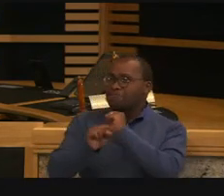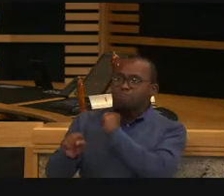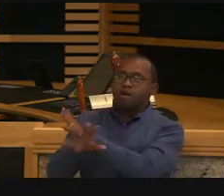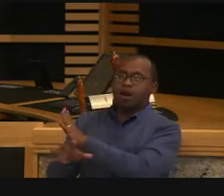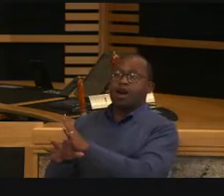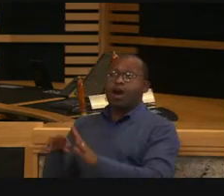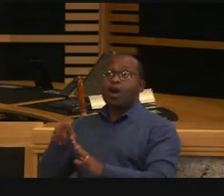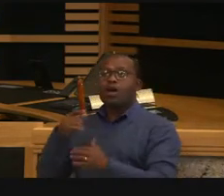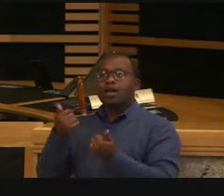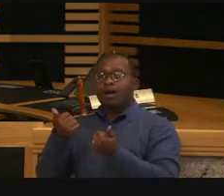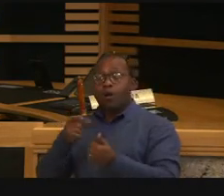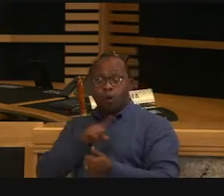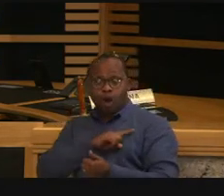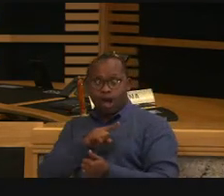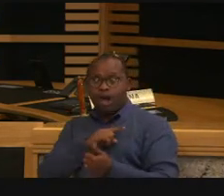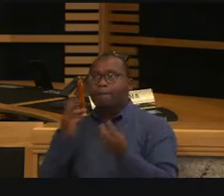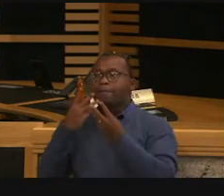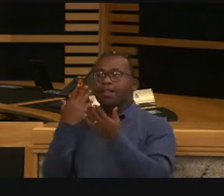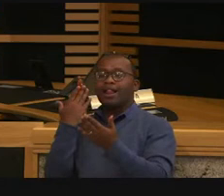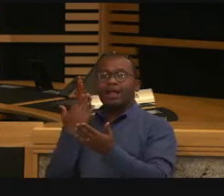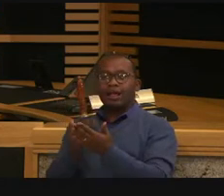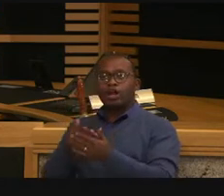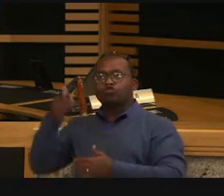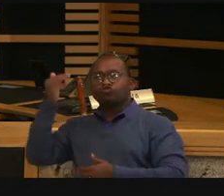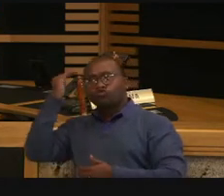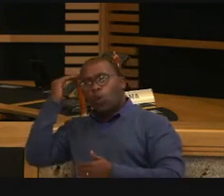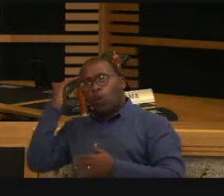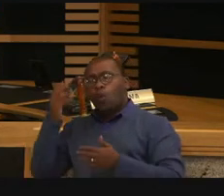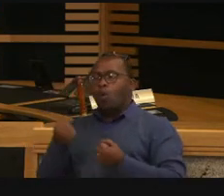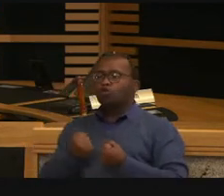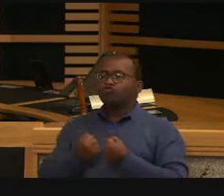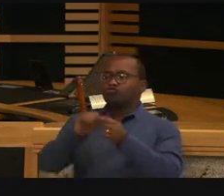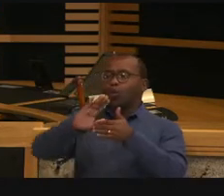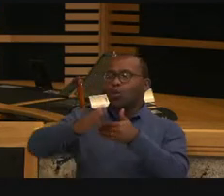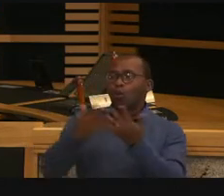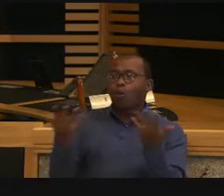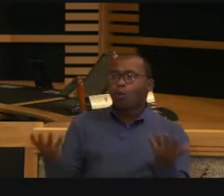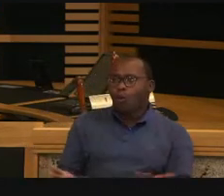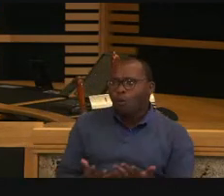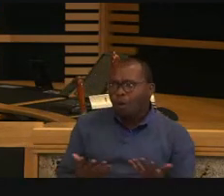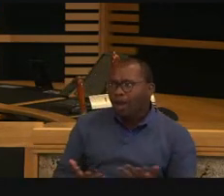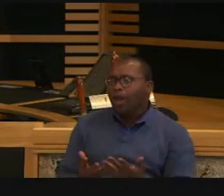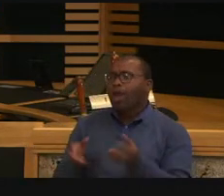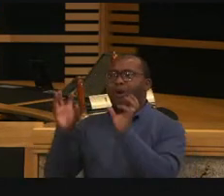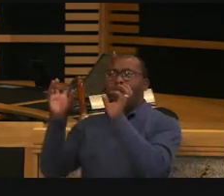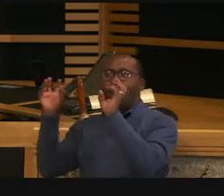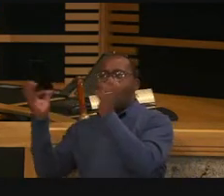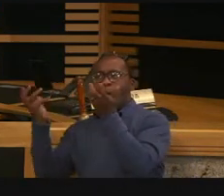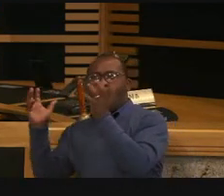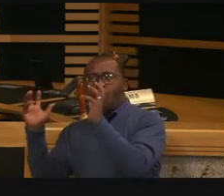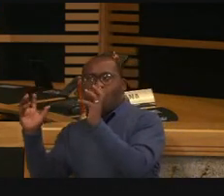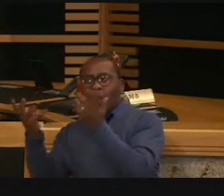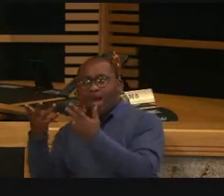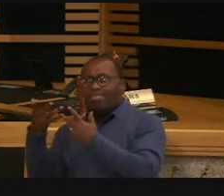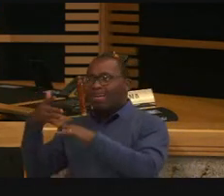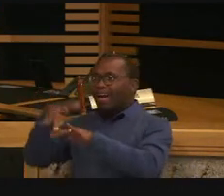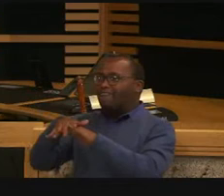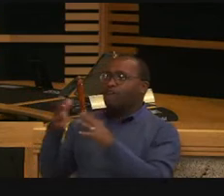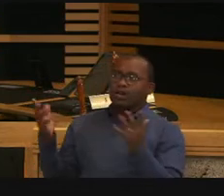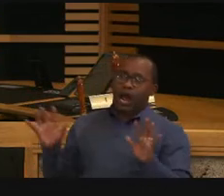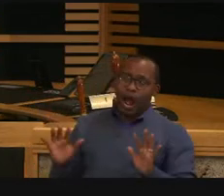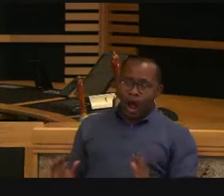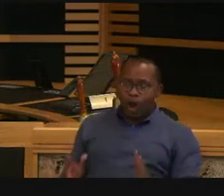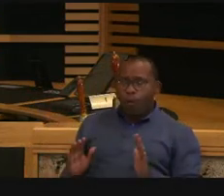up-to-date information on road closures, traffic volumes, adverse weather conditions, and road safety awareness